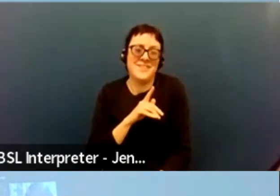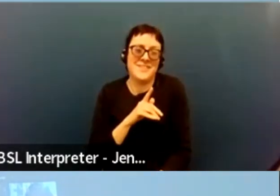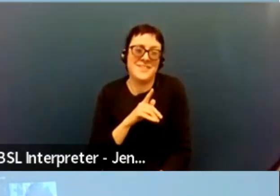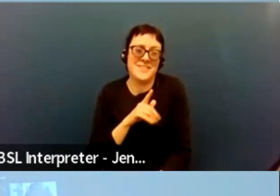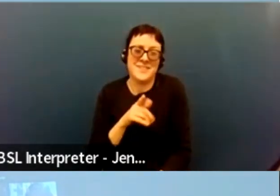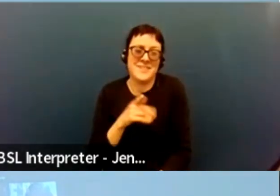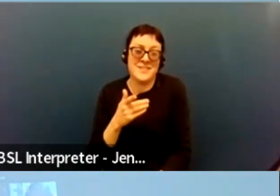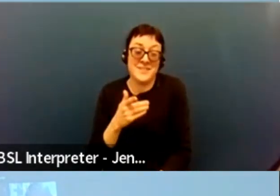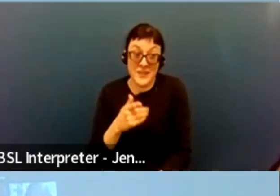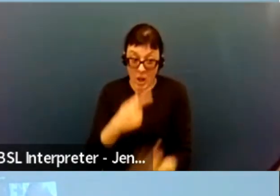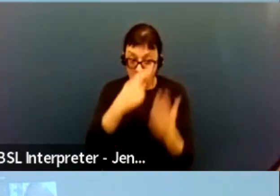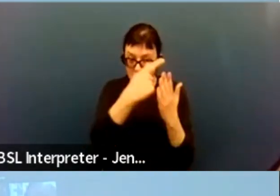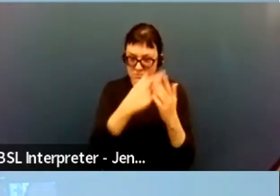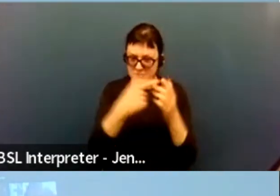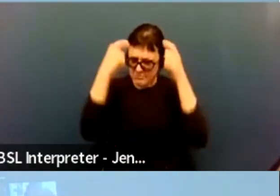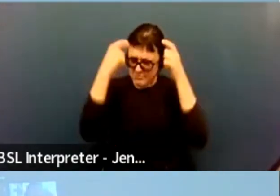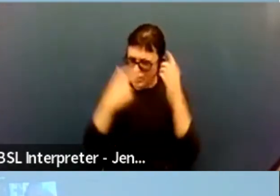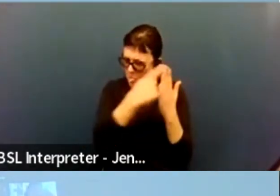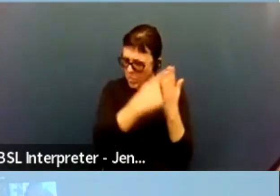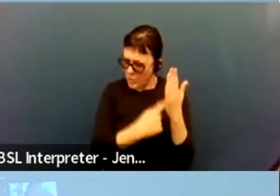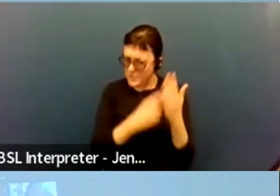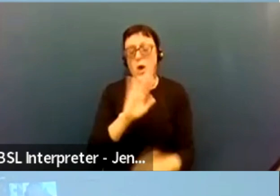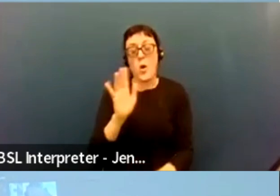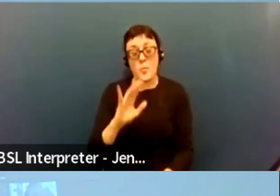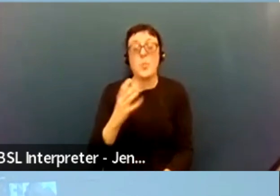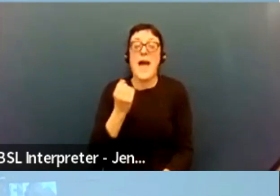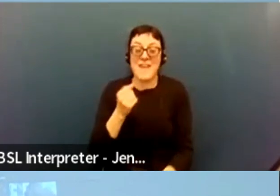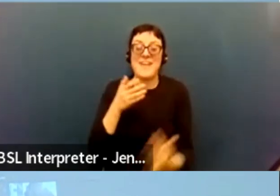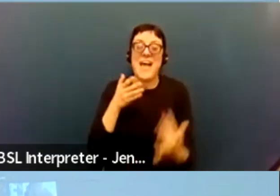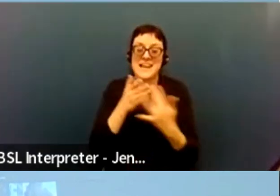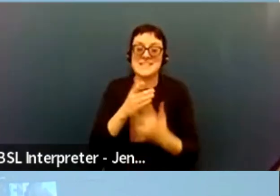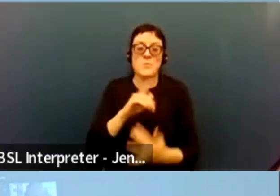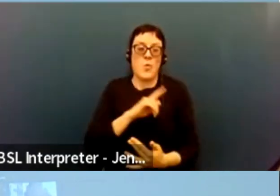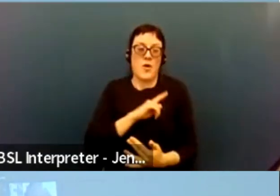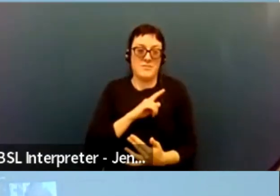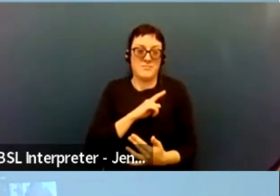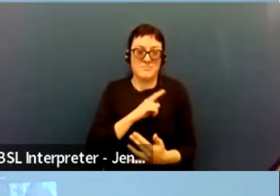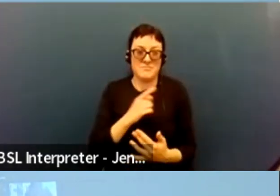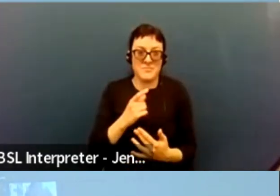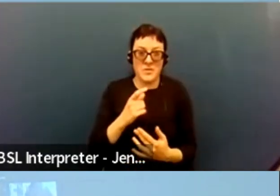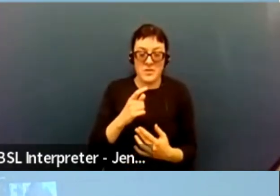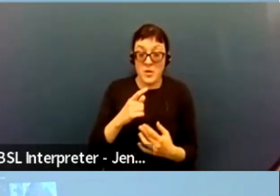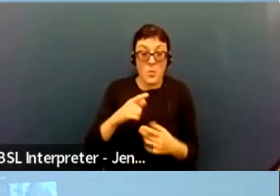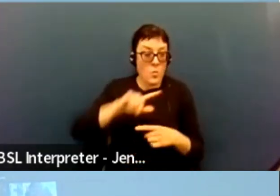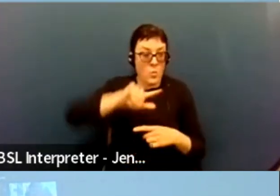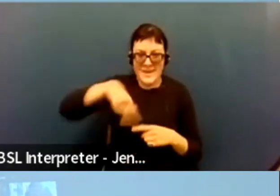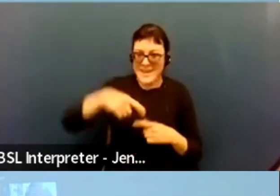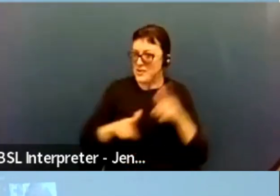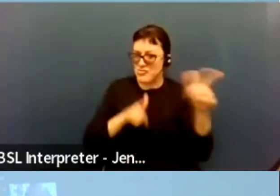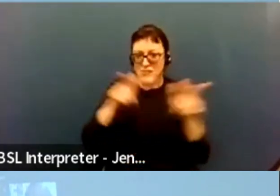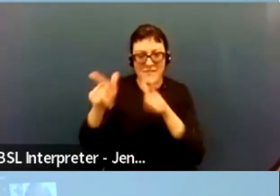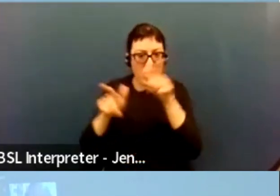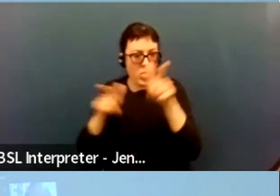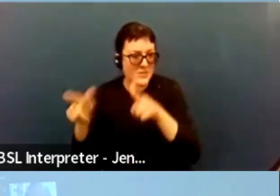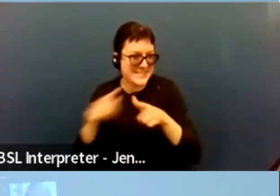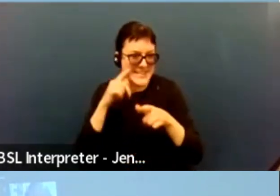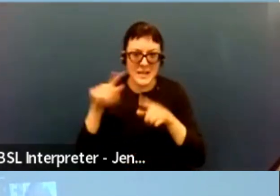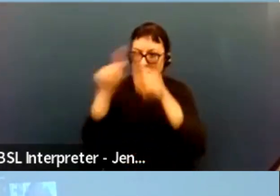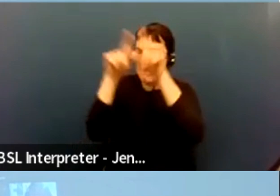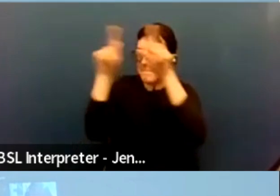Because it's not a law, but we have access to that because we could travel in the ways that he can't. We can see pictures and paintings,